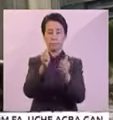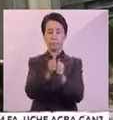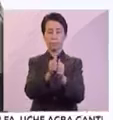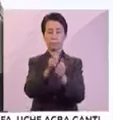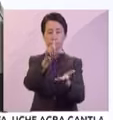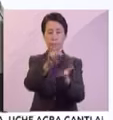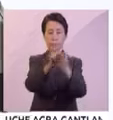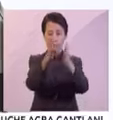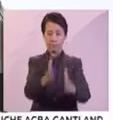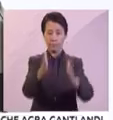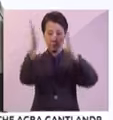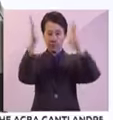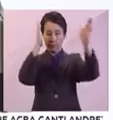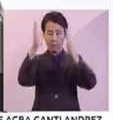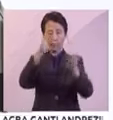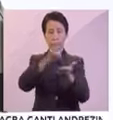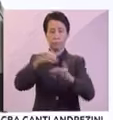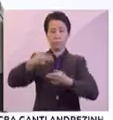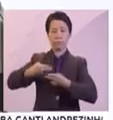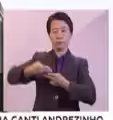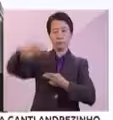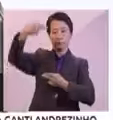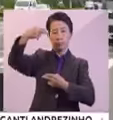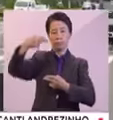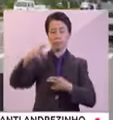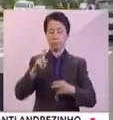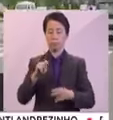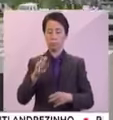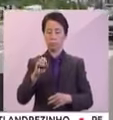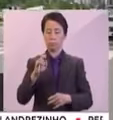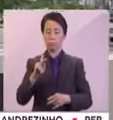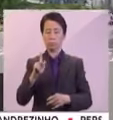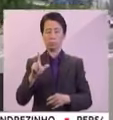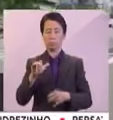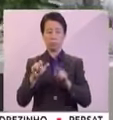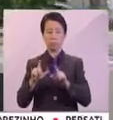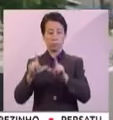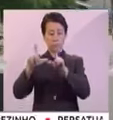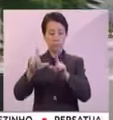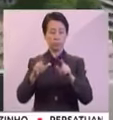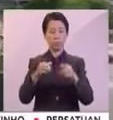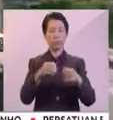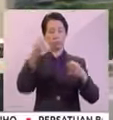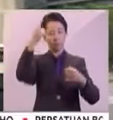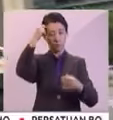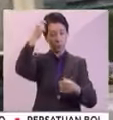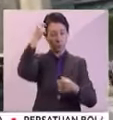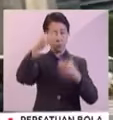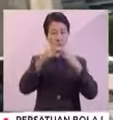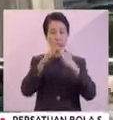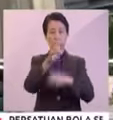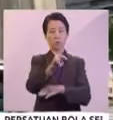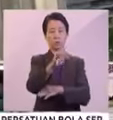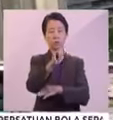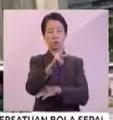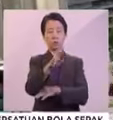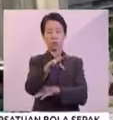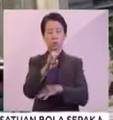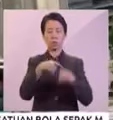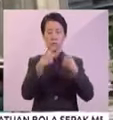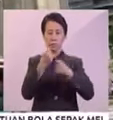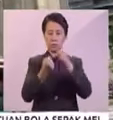Malaysia di Imperial Hotel Tokyo. Dihoskan oleh Nikkei Incorporated setiap tahun sejak